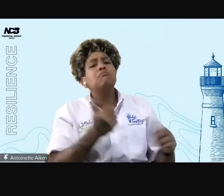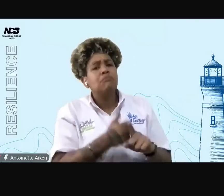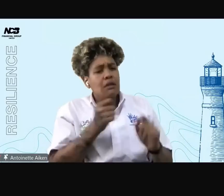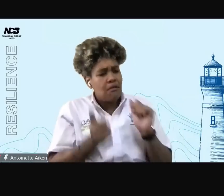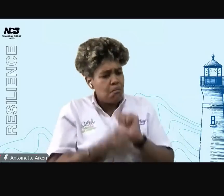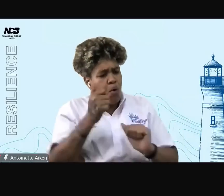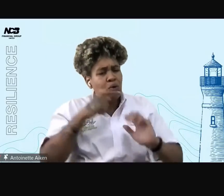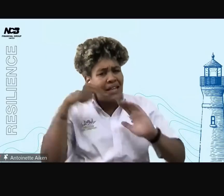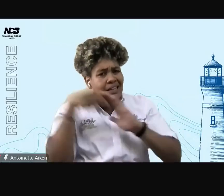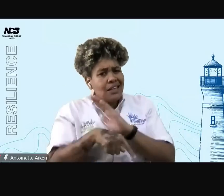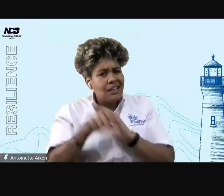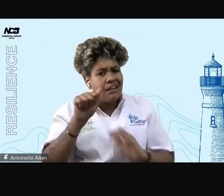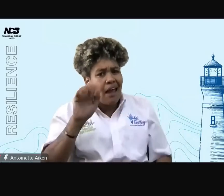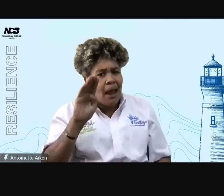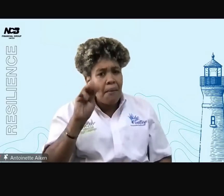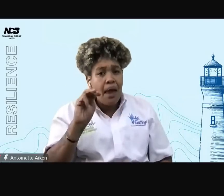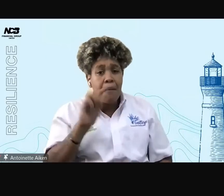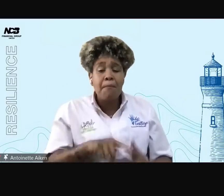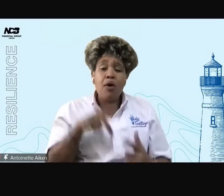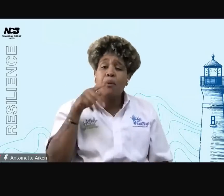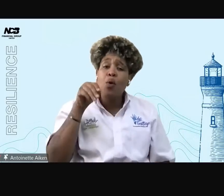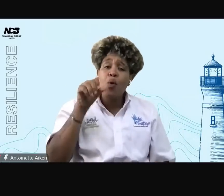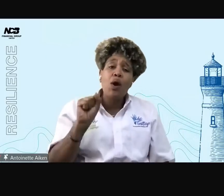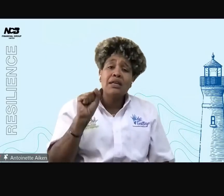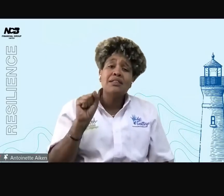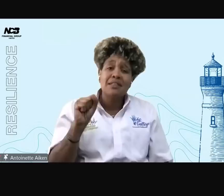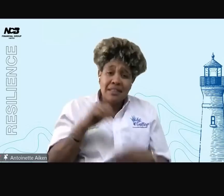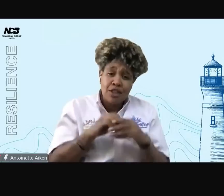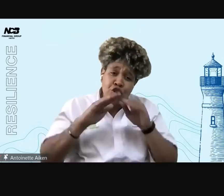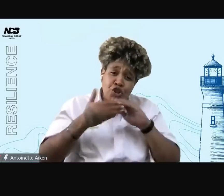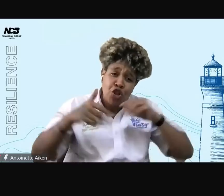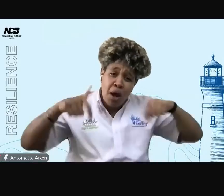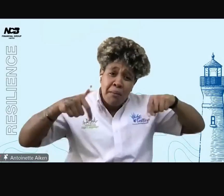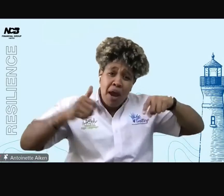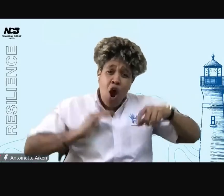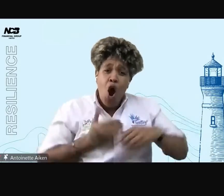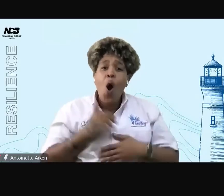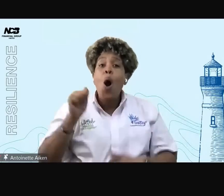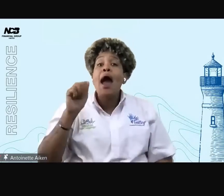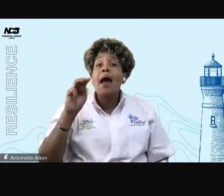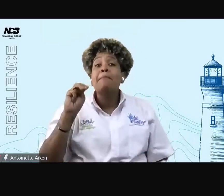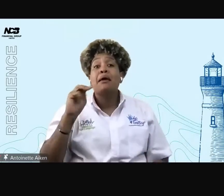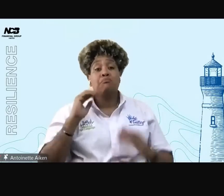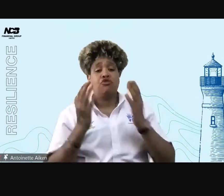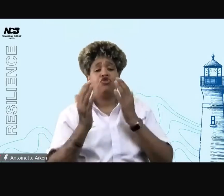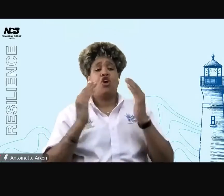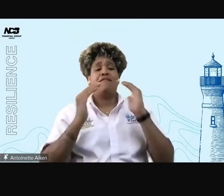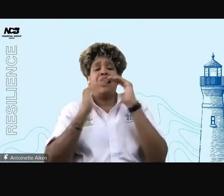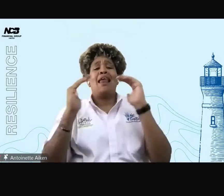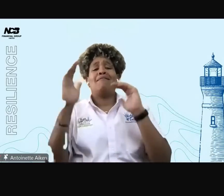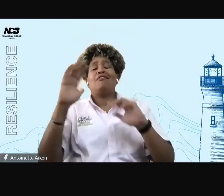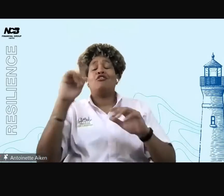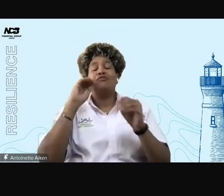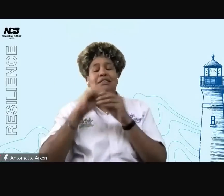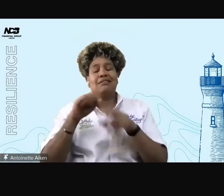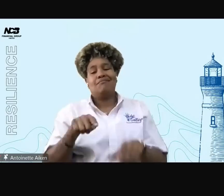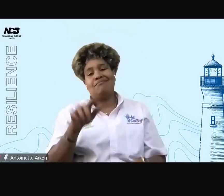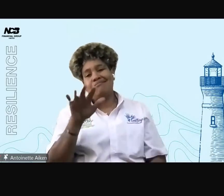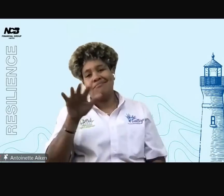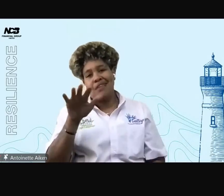extensive ABM and point-of-sale networks in Jamaica, and our ABM service levels are above industry